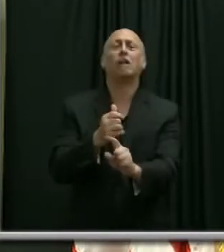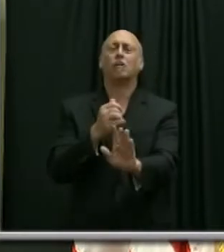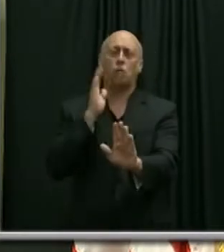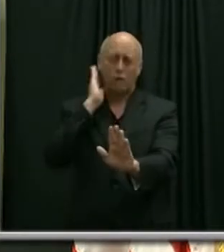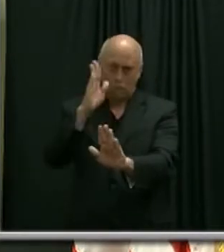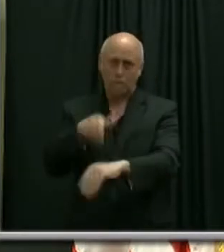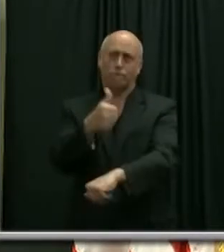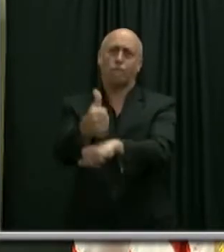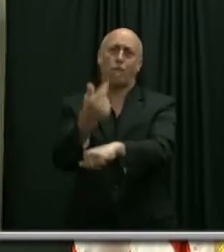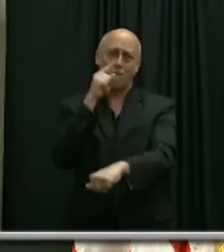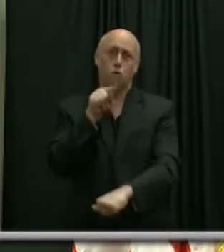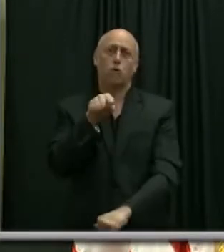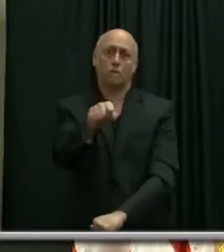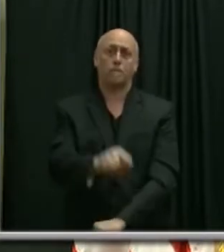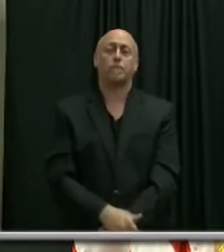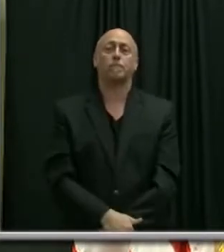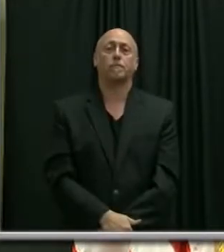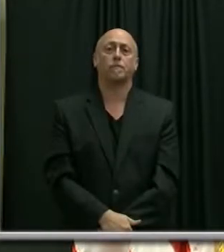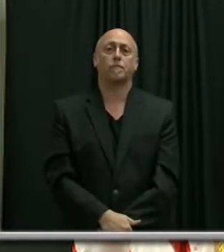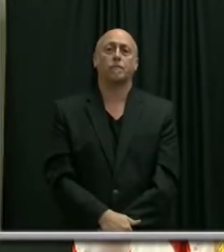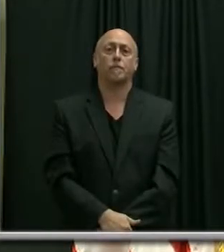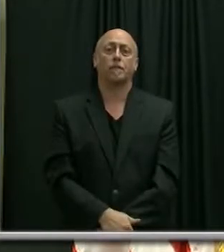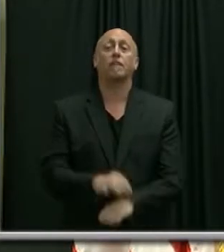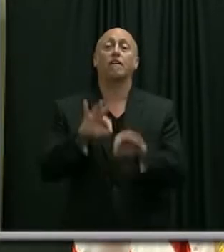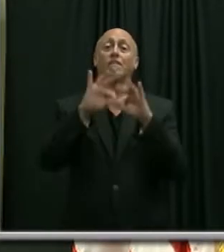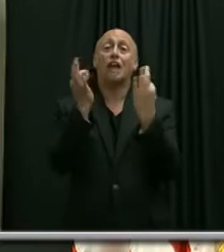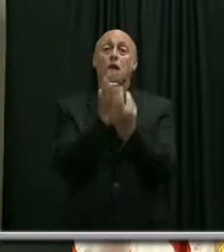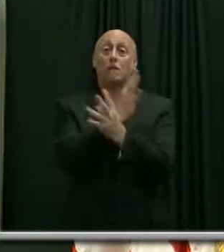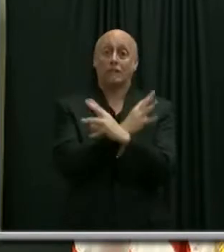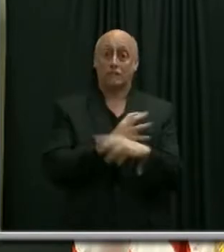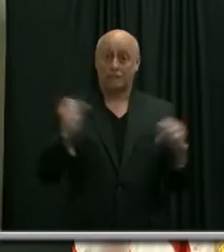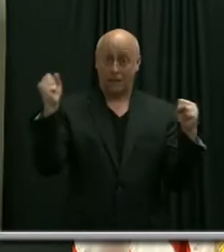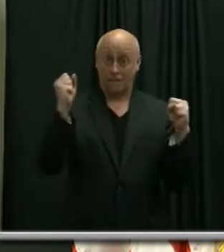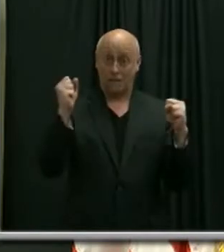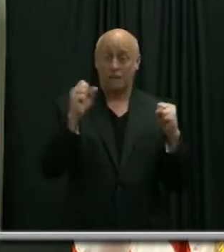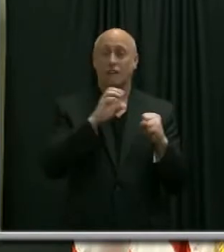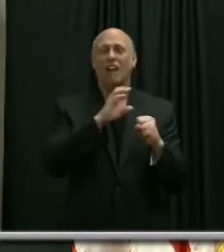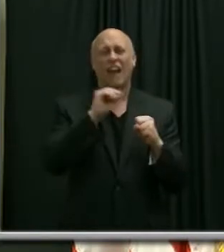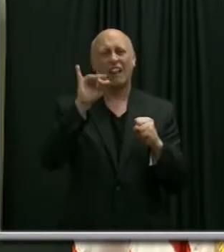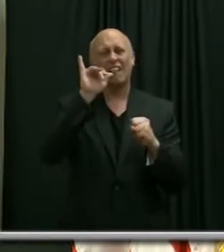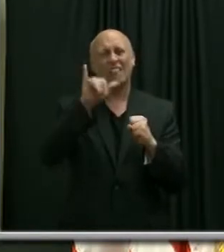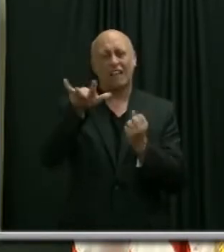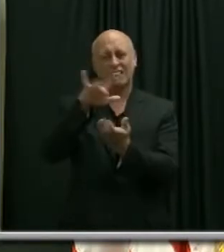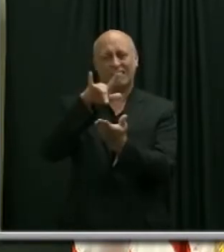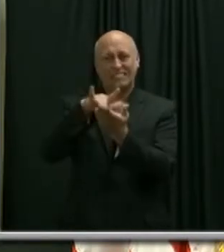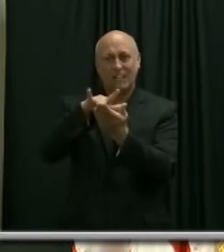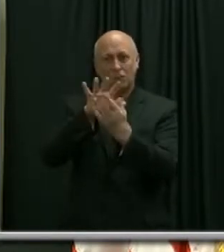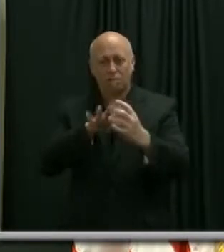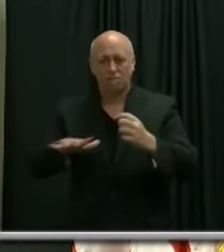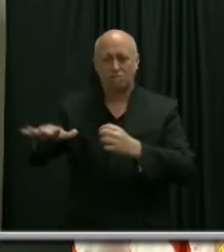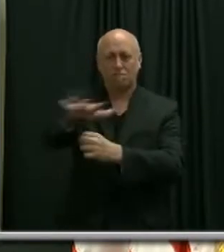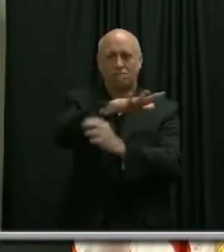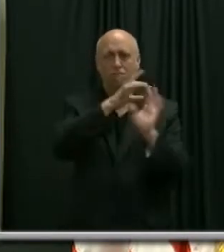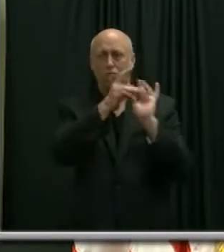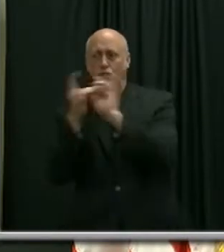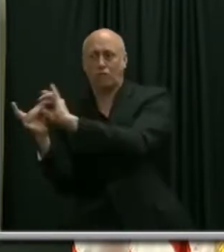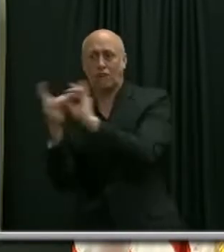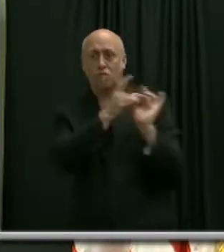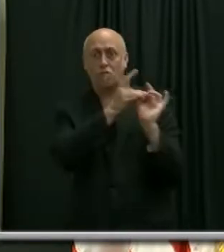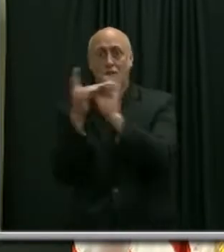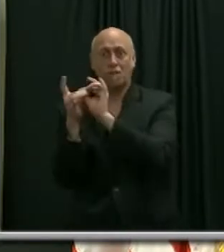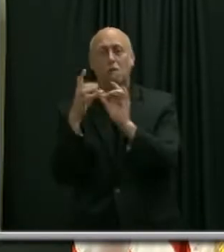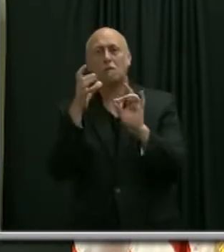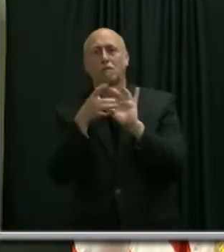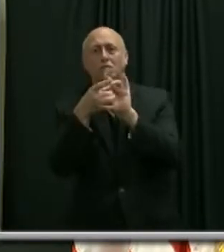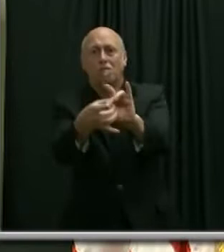Working alongside Metro's Office of Family Safety and within the Family Safety Center and around the Family Safety Center